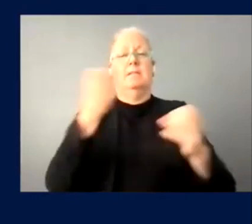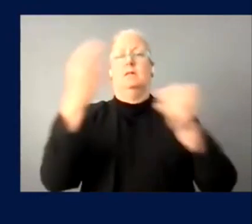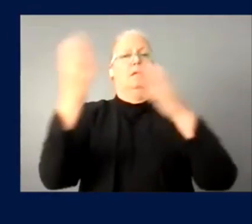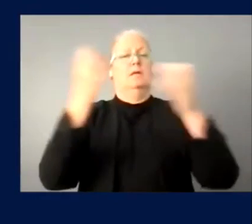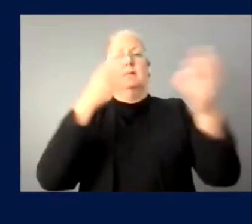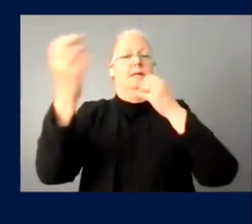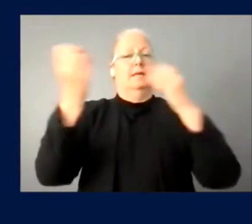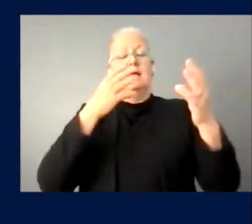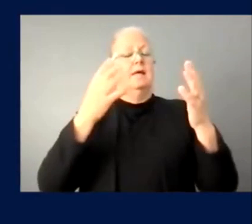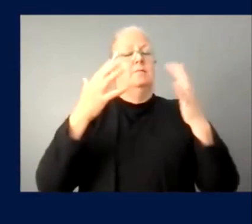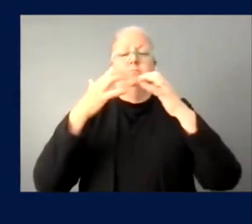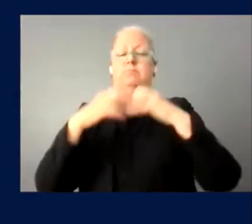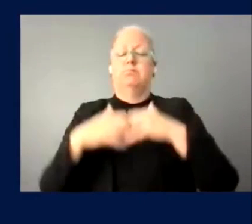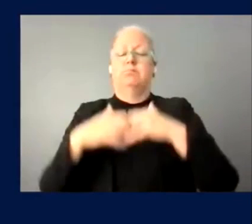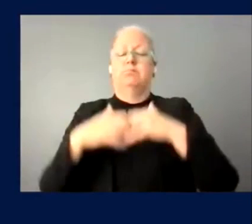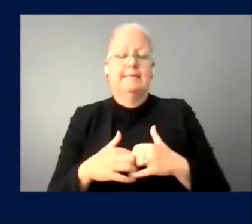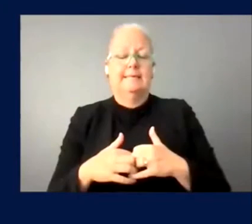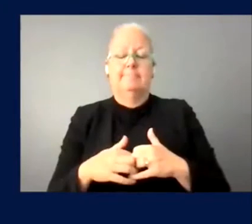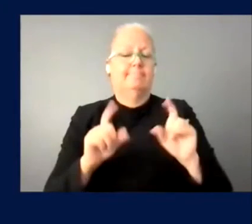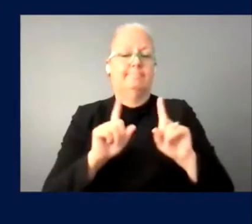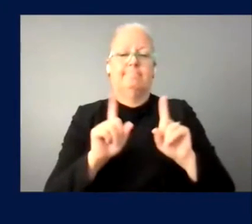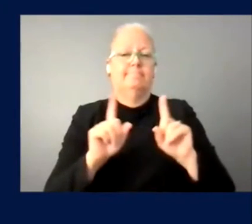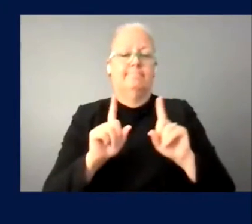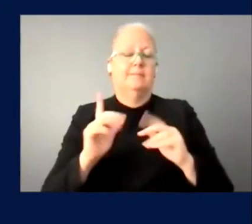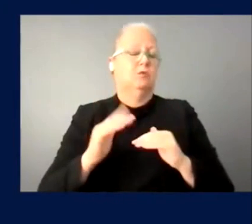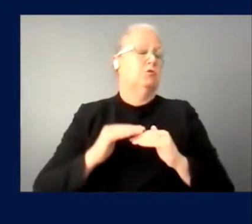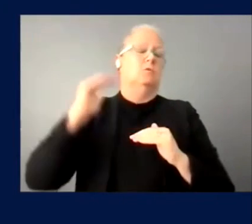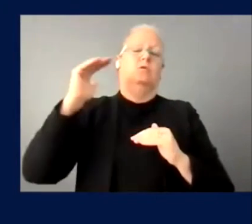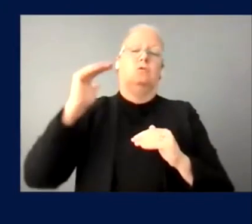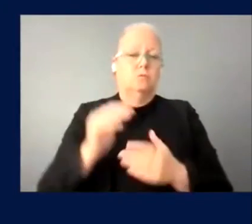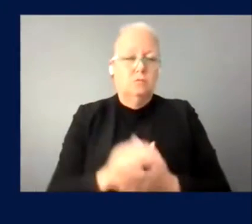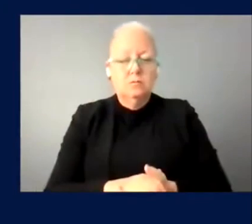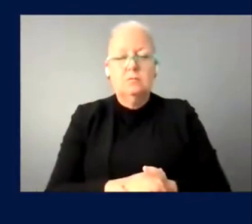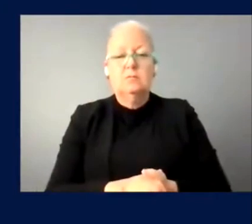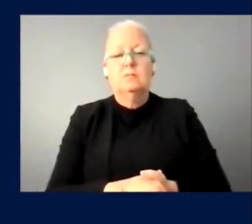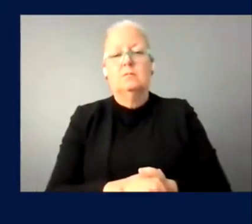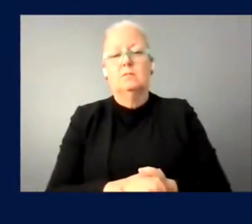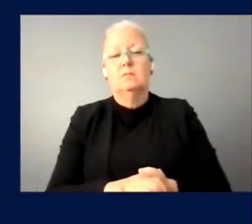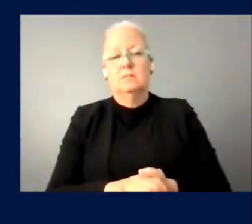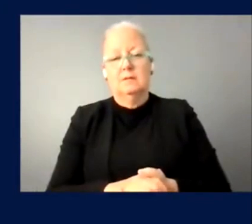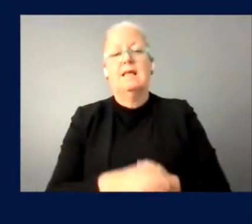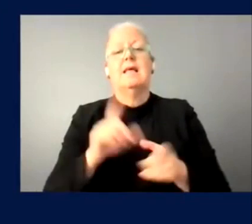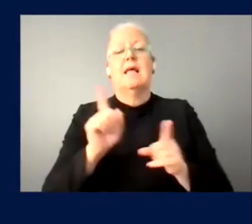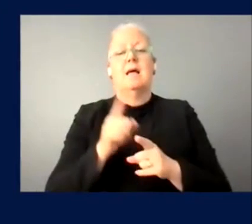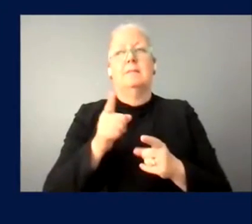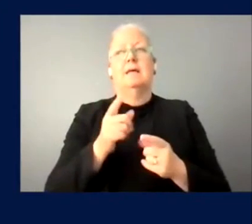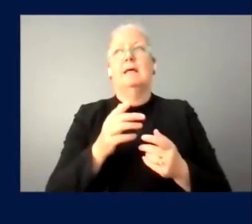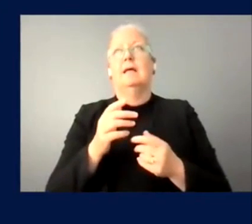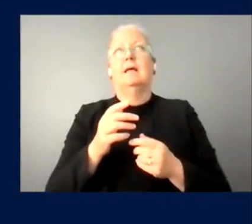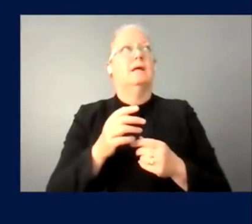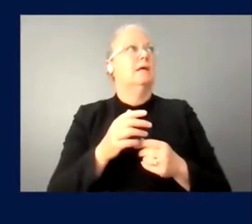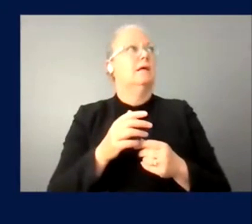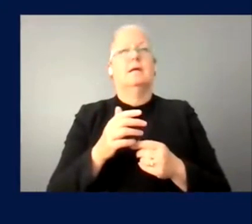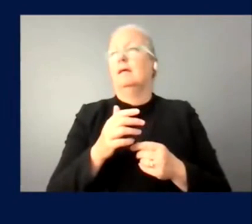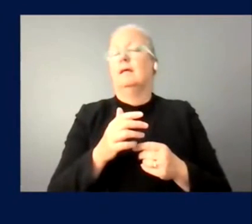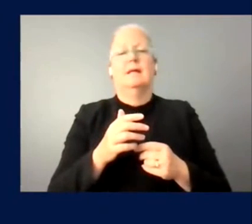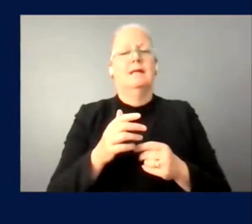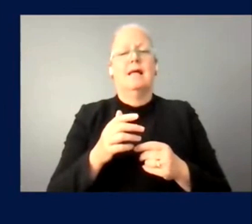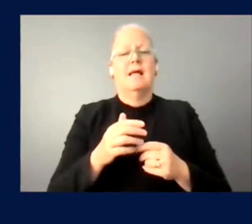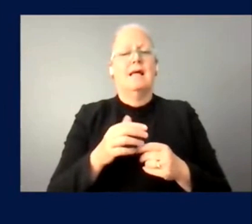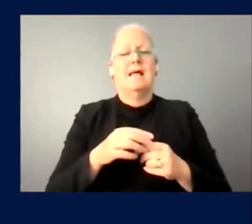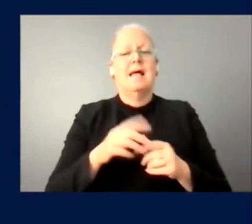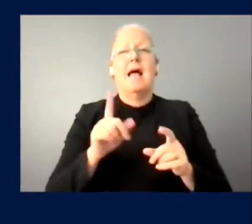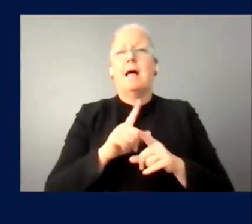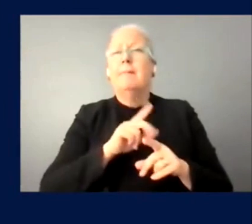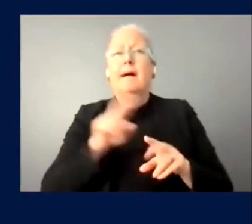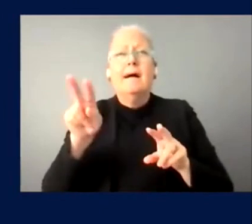Keepers and all the voices distracting him. So he can't process all the impressions he experienced in the